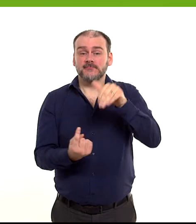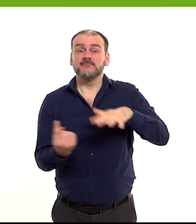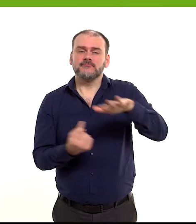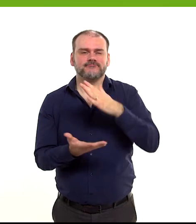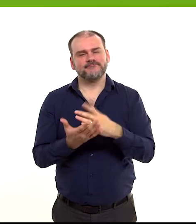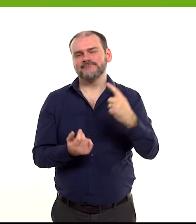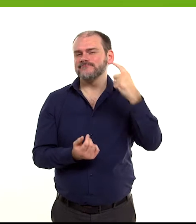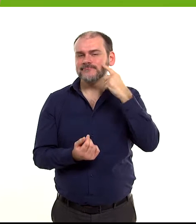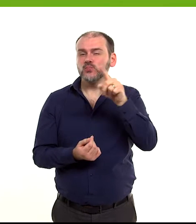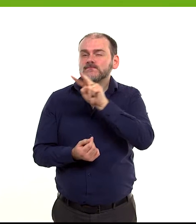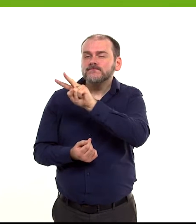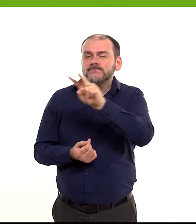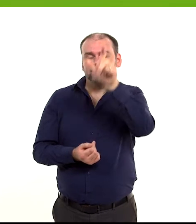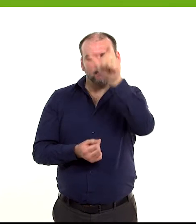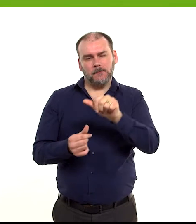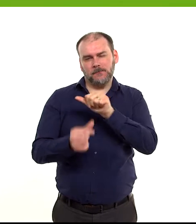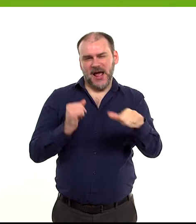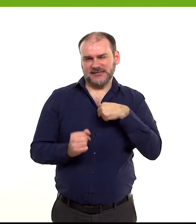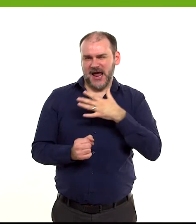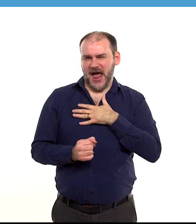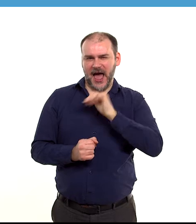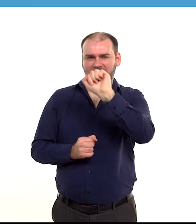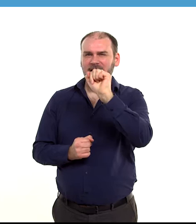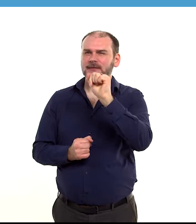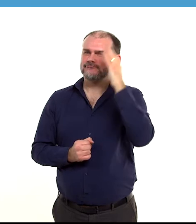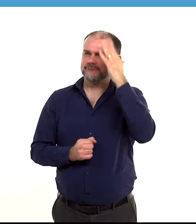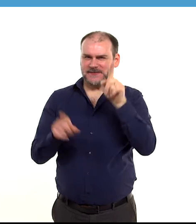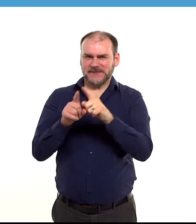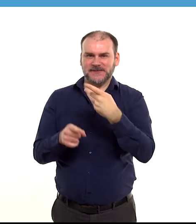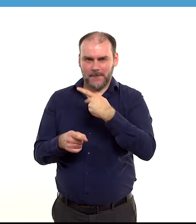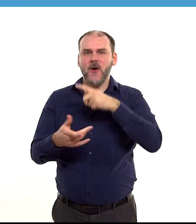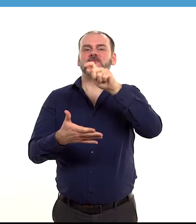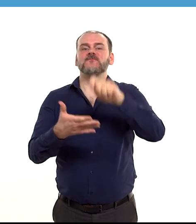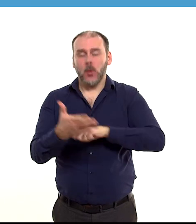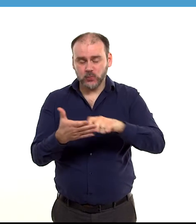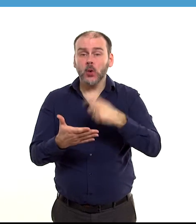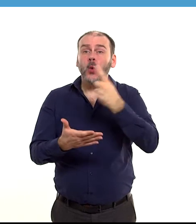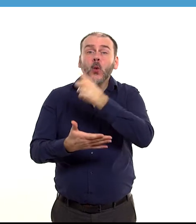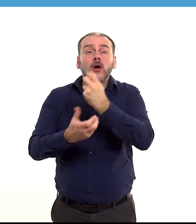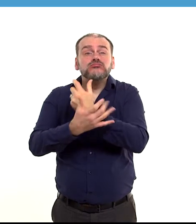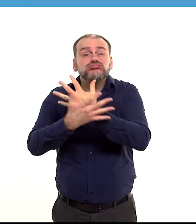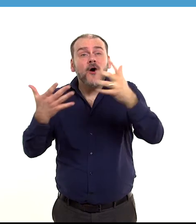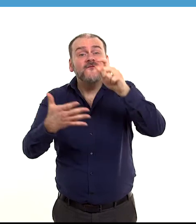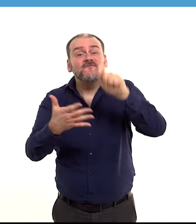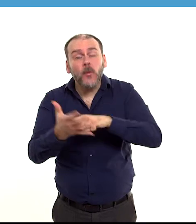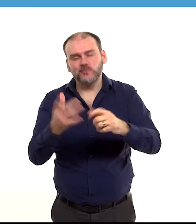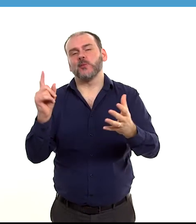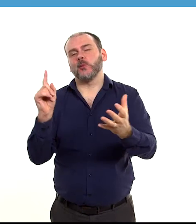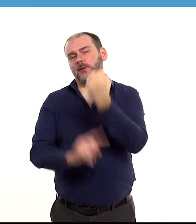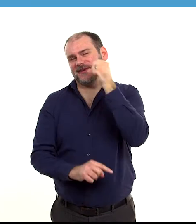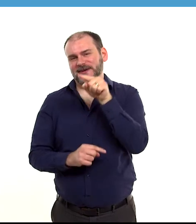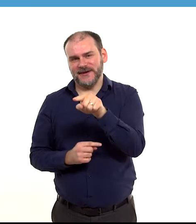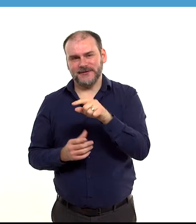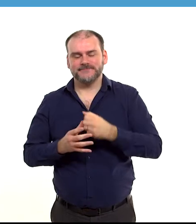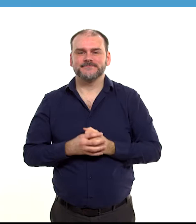wins. This is called first past the post. Working out the regional vote is different. Political parties nominate up to 12 candidates